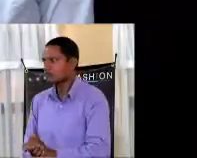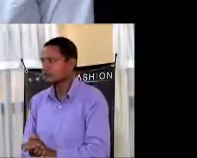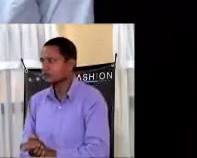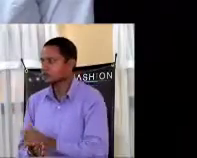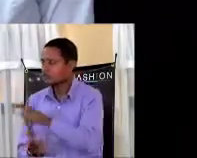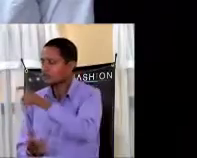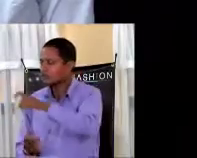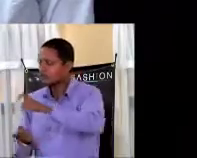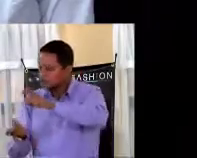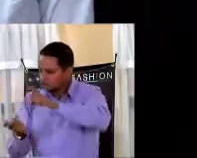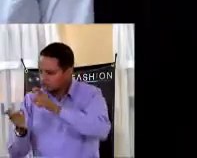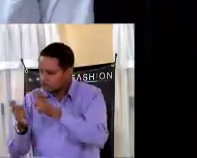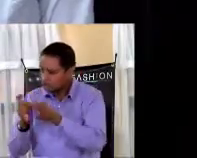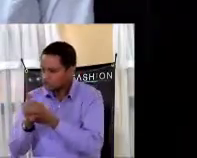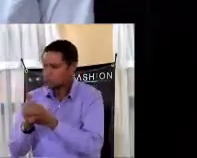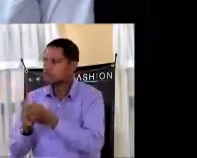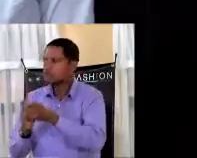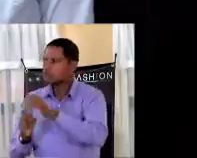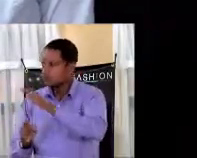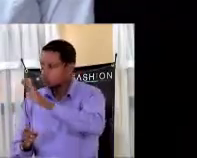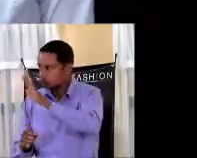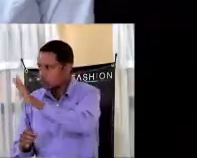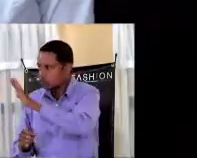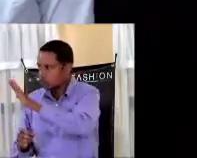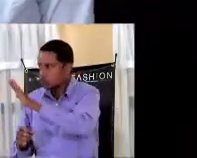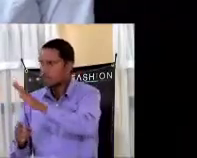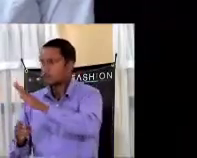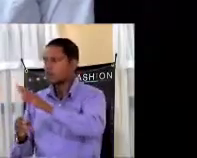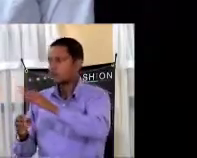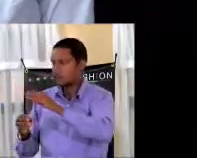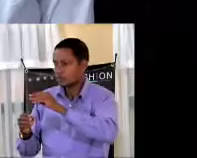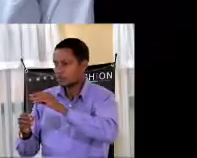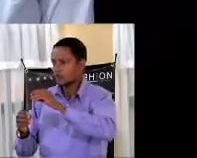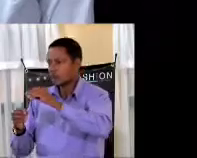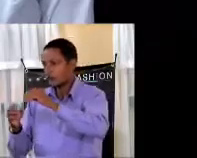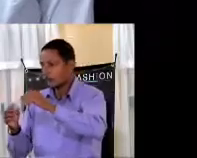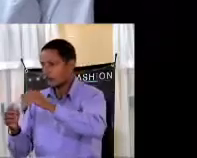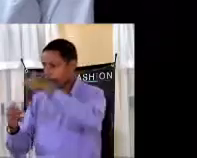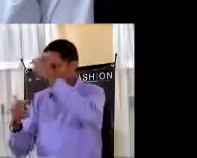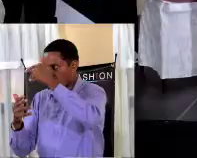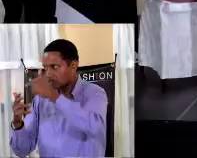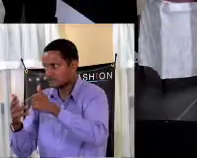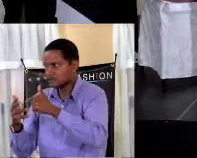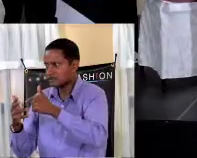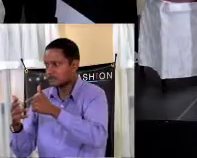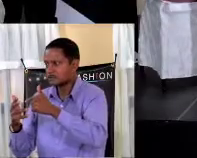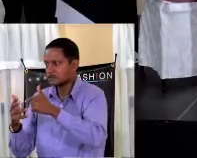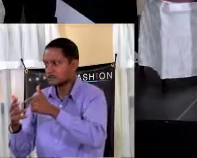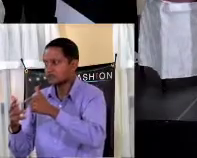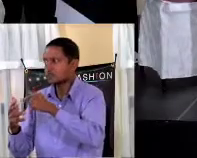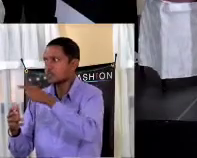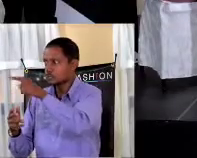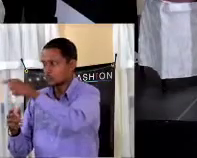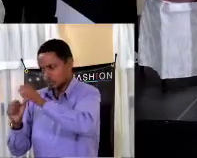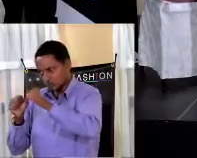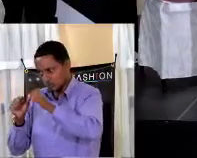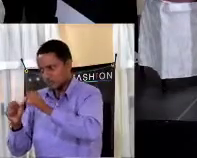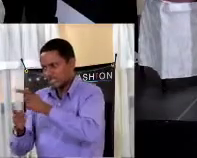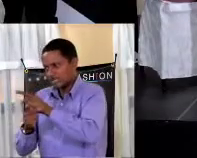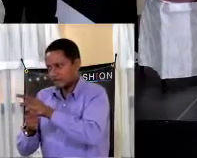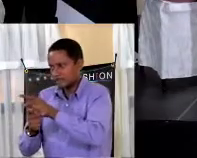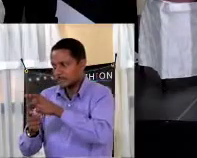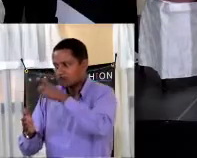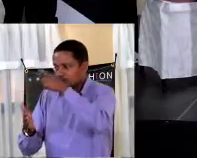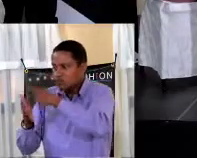system in order to hit a price point just to be competitive. So stay where you are. As Jamelia said,